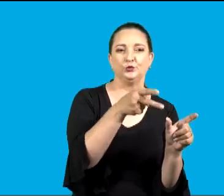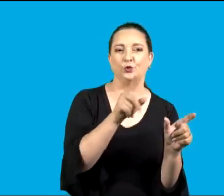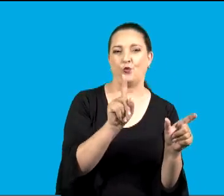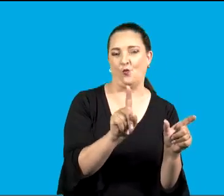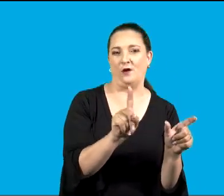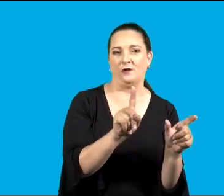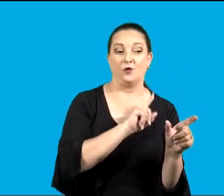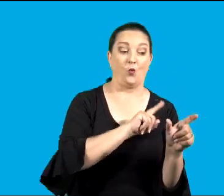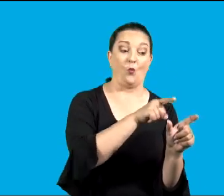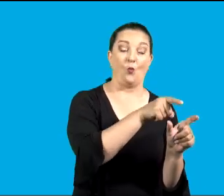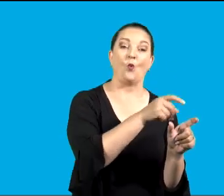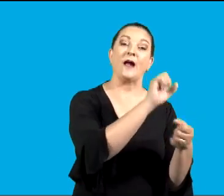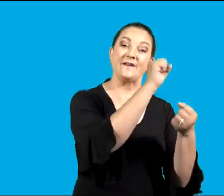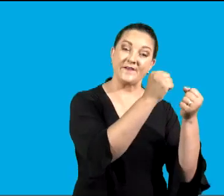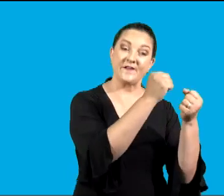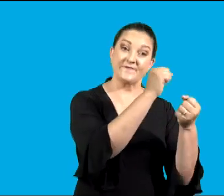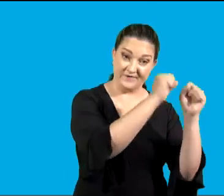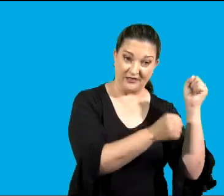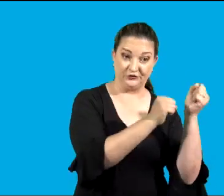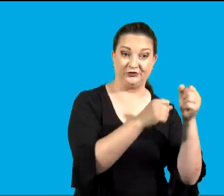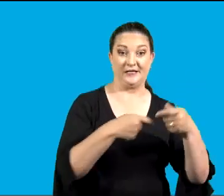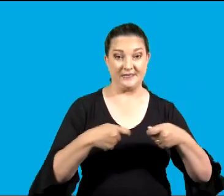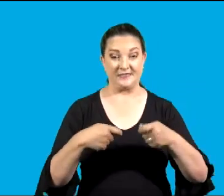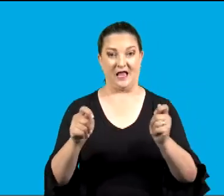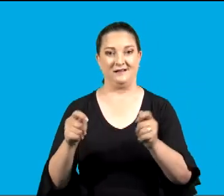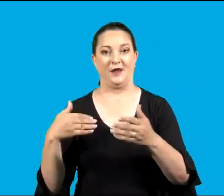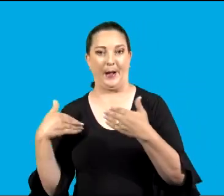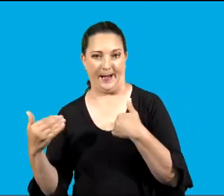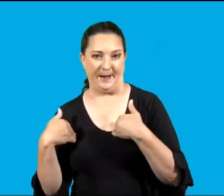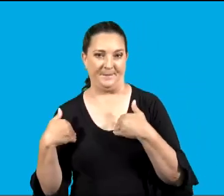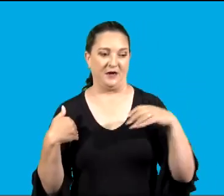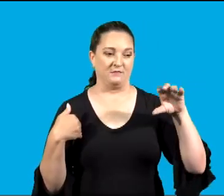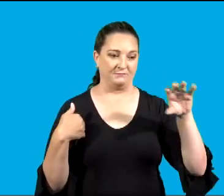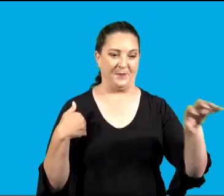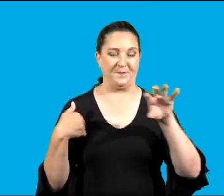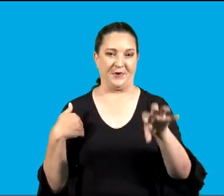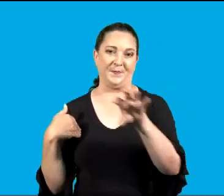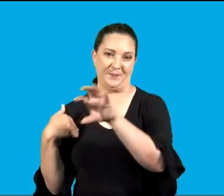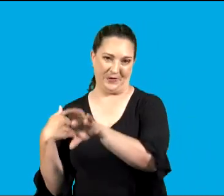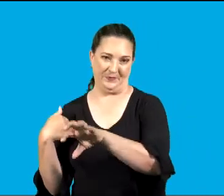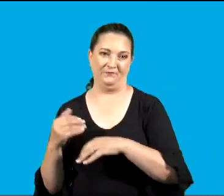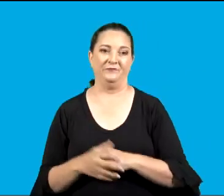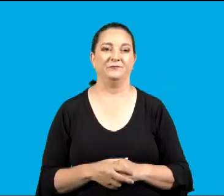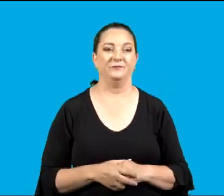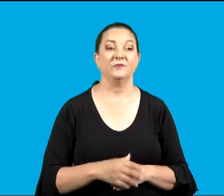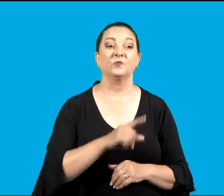7:2:1 between the factory, the sales and administration department. So I'll come here and I'll say